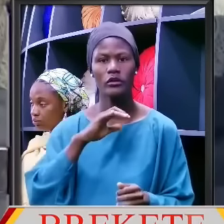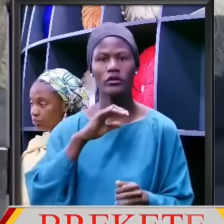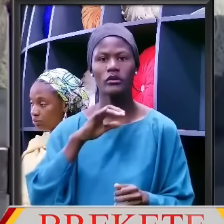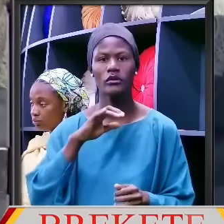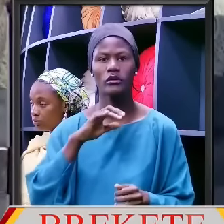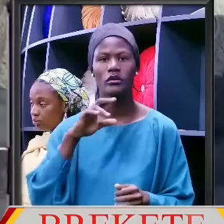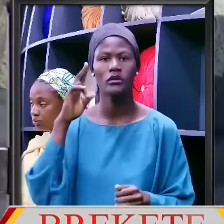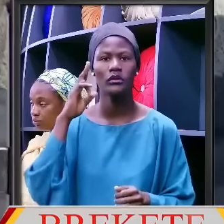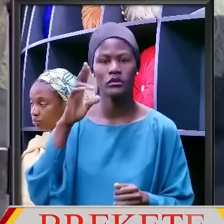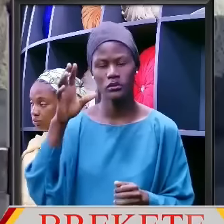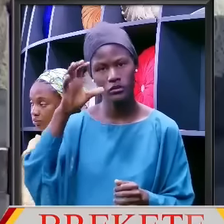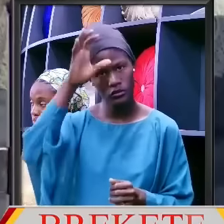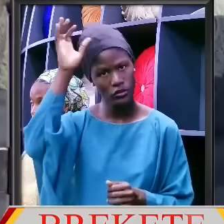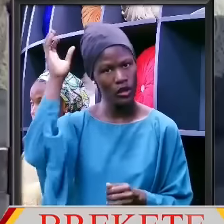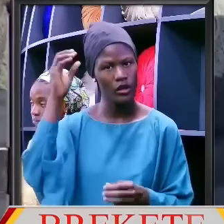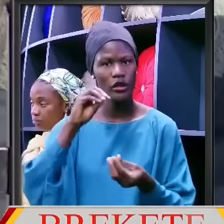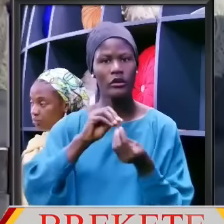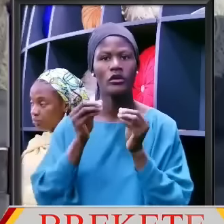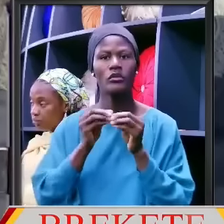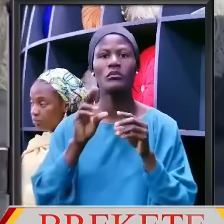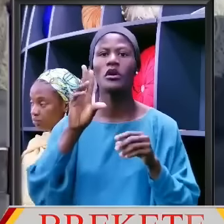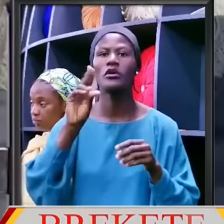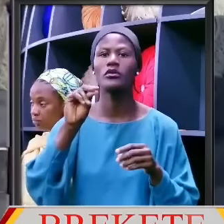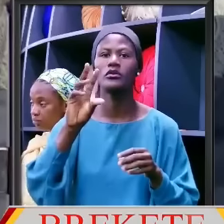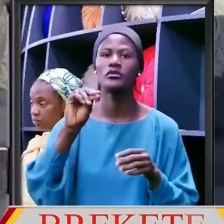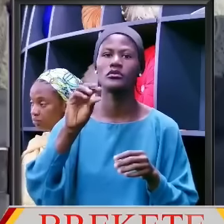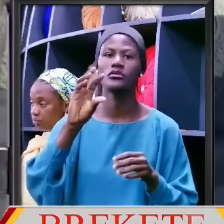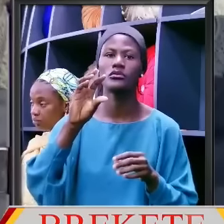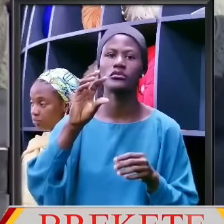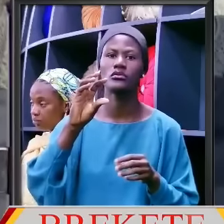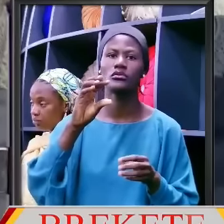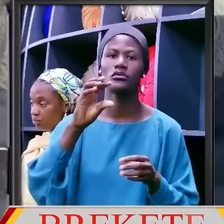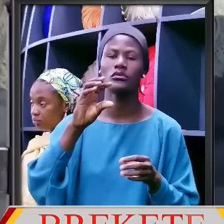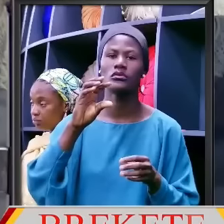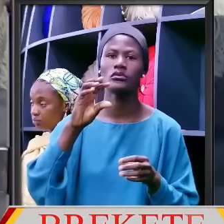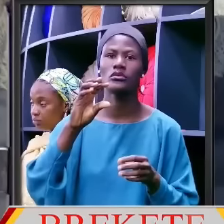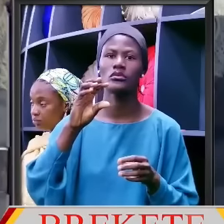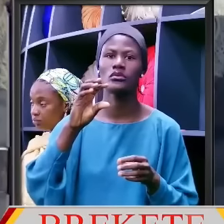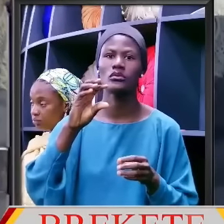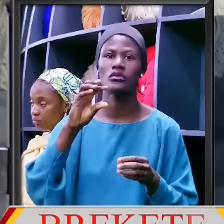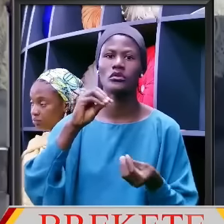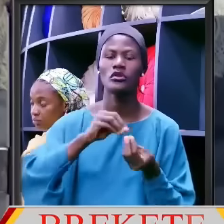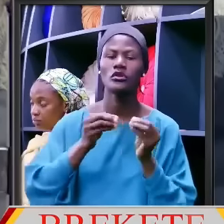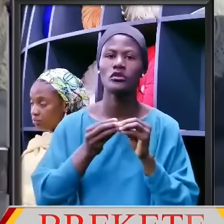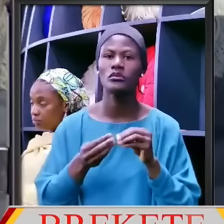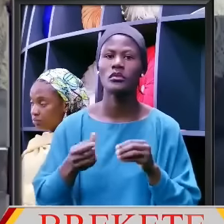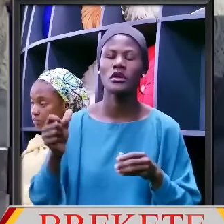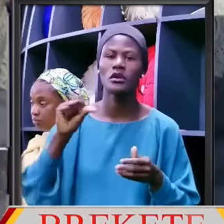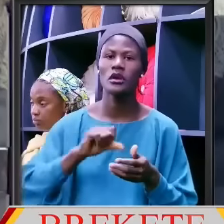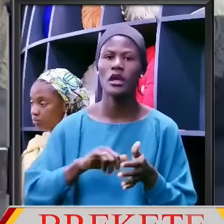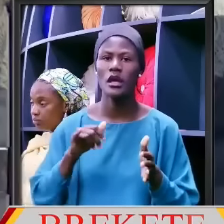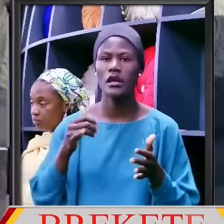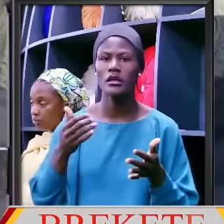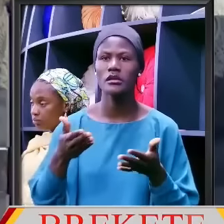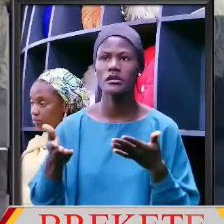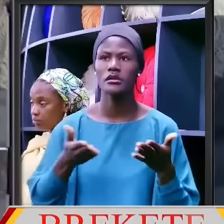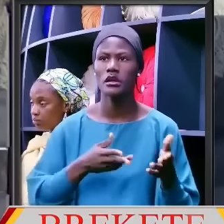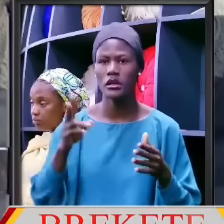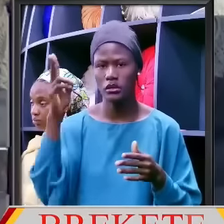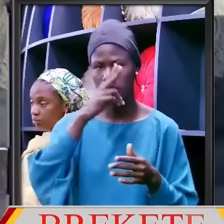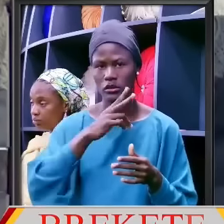number, no contact anymore. I sent message, no contact anymore. I started searching for him.